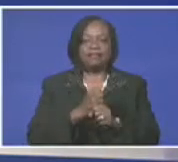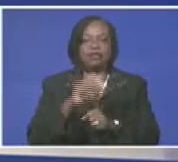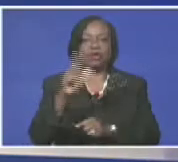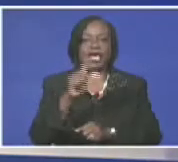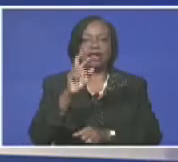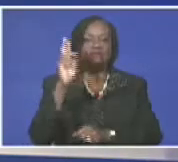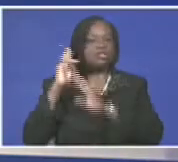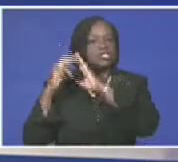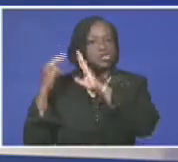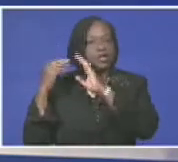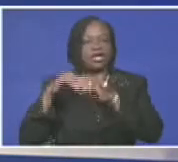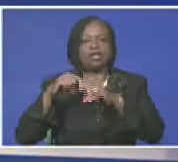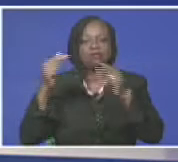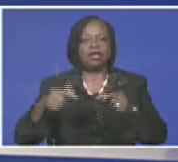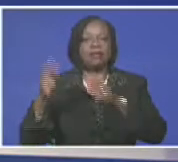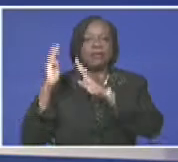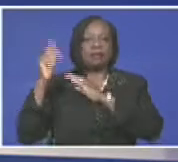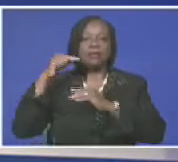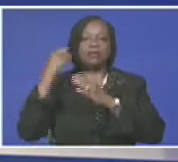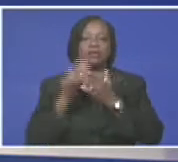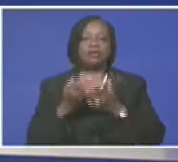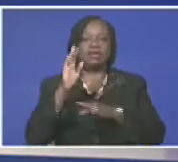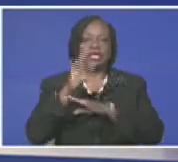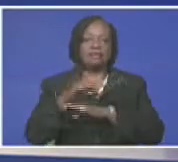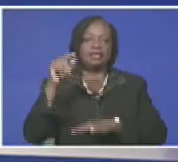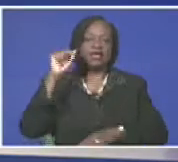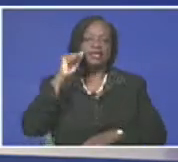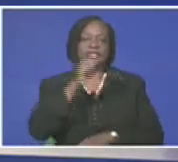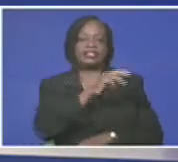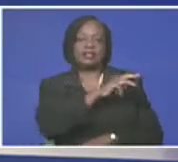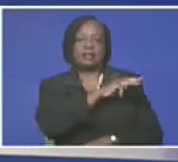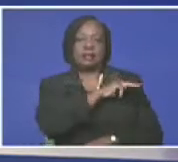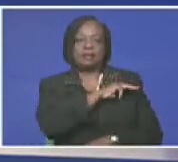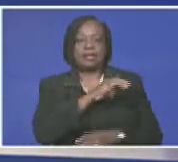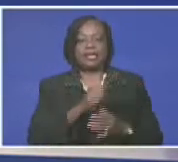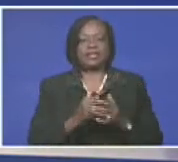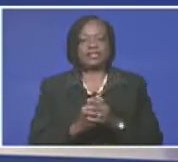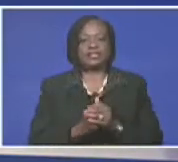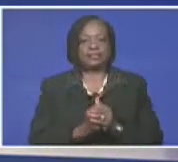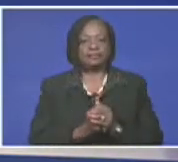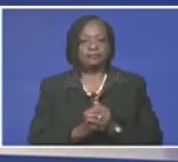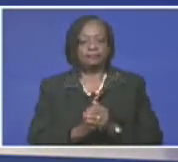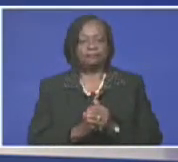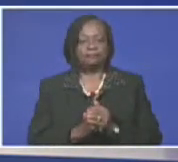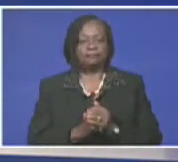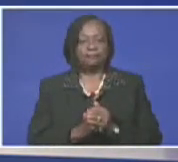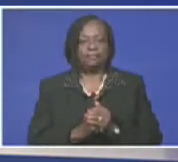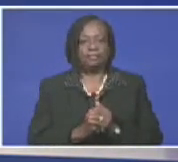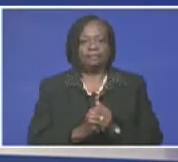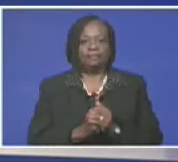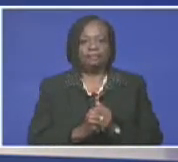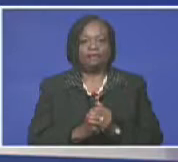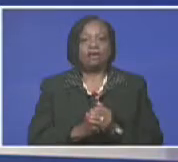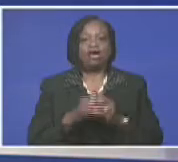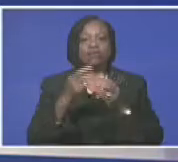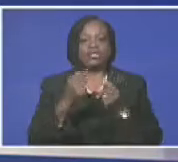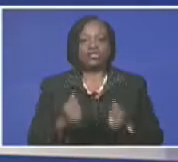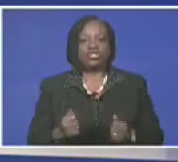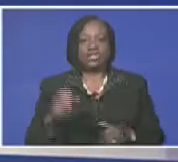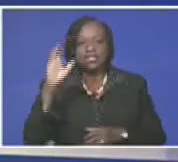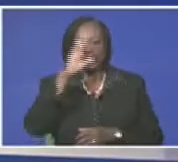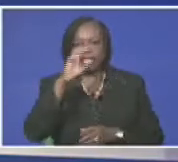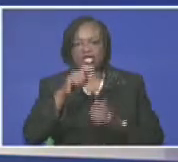evening, Bahamas. I'm Altavis Munnings. Welcome to the Bahamas Tonight, the National Report. Thanks for tuning in on this Wednesday. A resolution seeking to